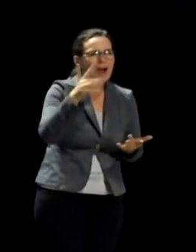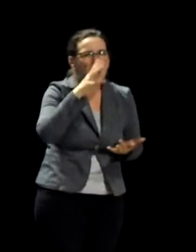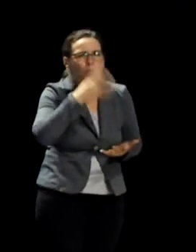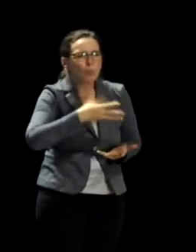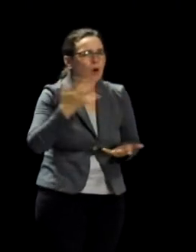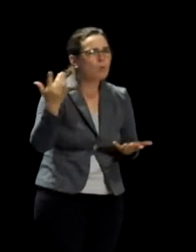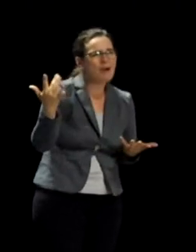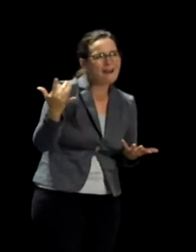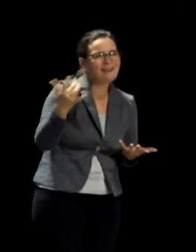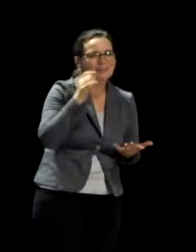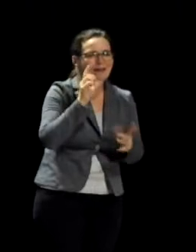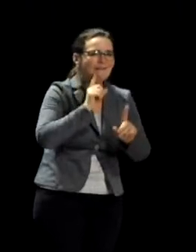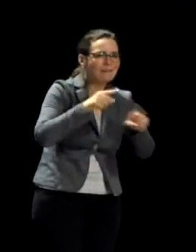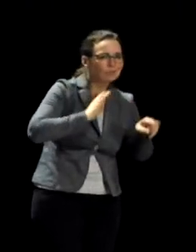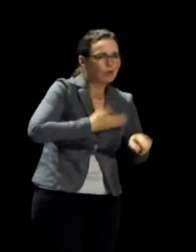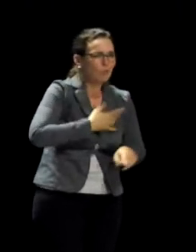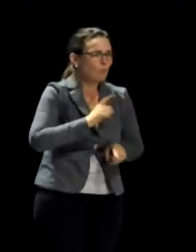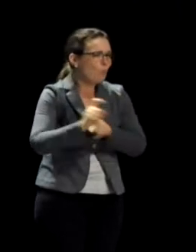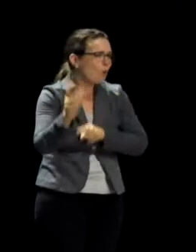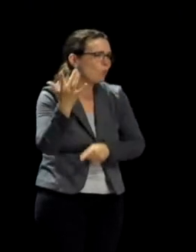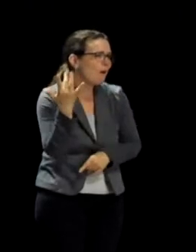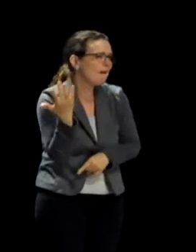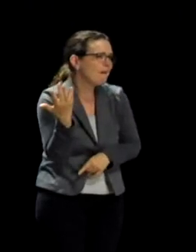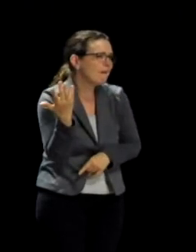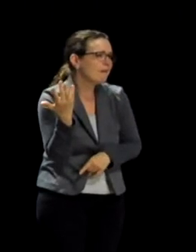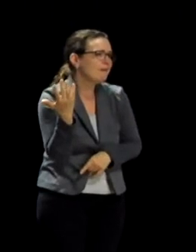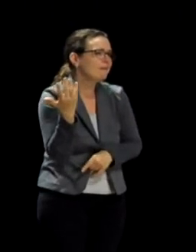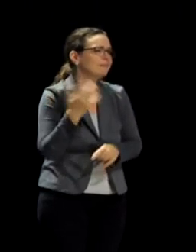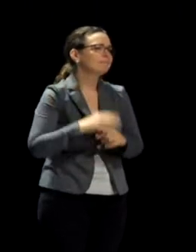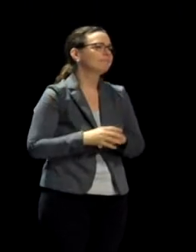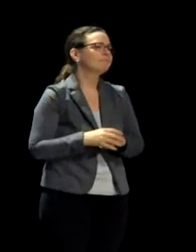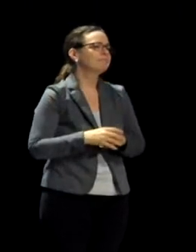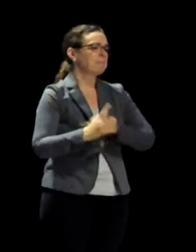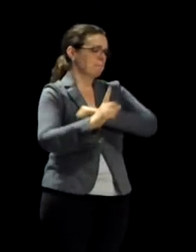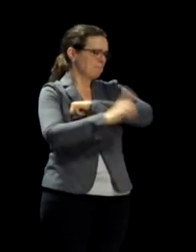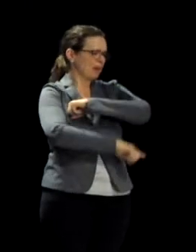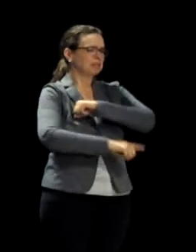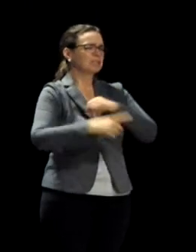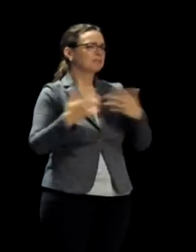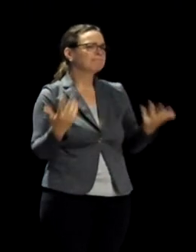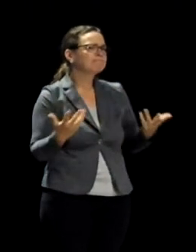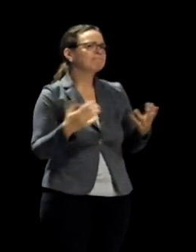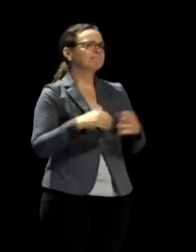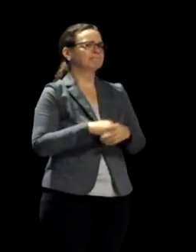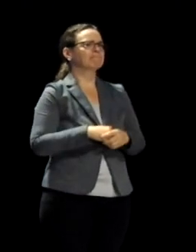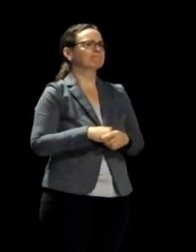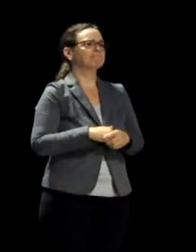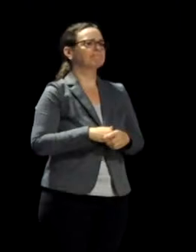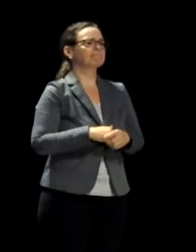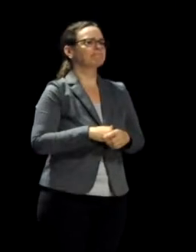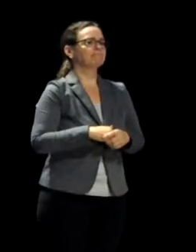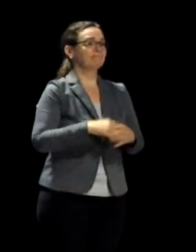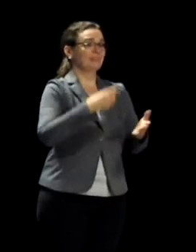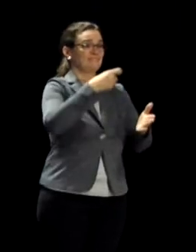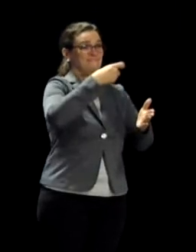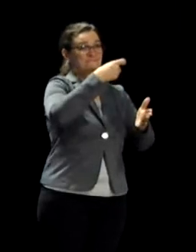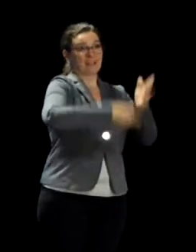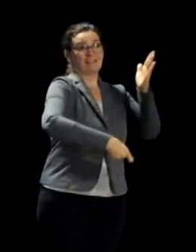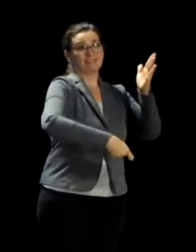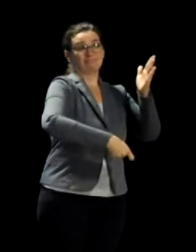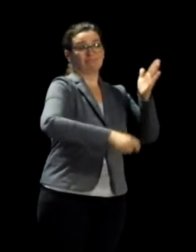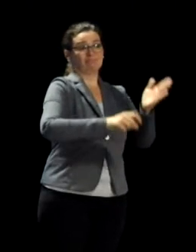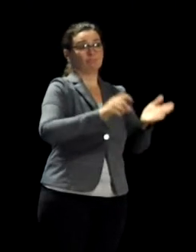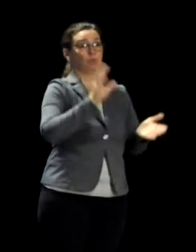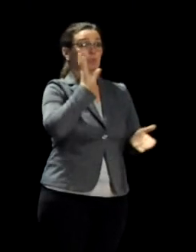folks that don't want to cooperate, we will. What kind of penalties did they impose? I believe they have hefty daily fines on